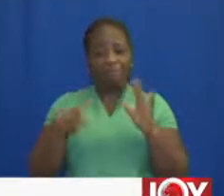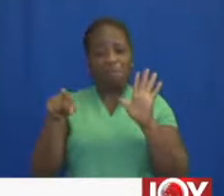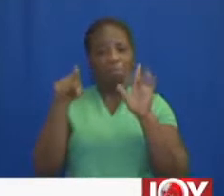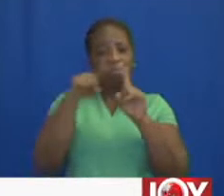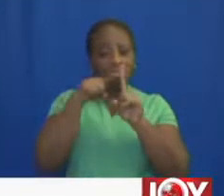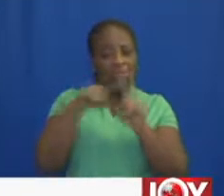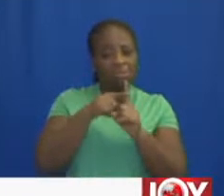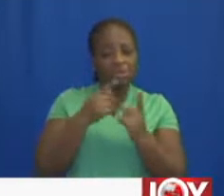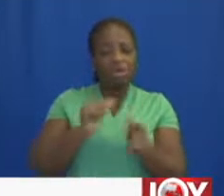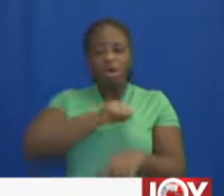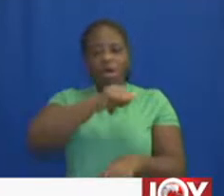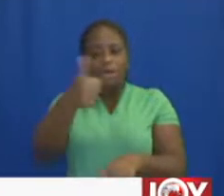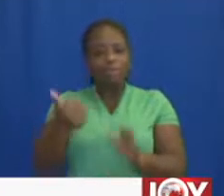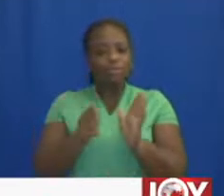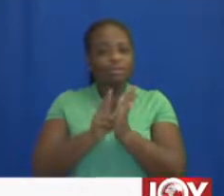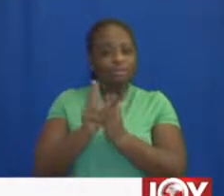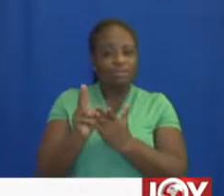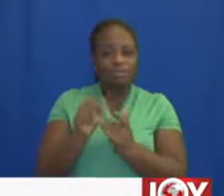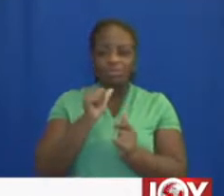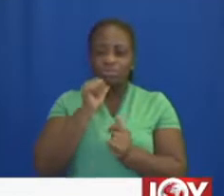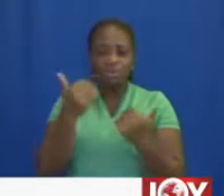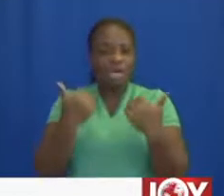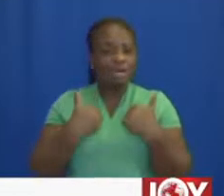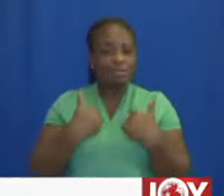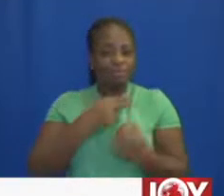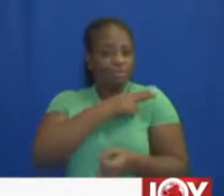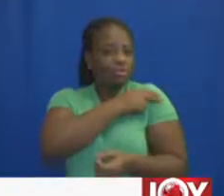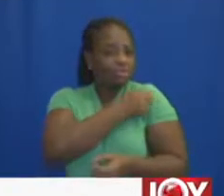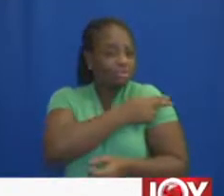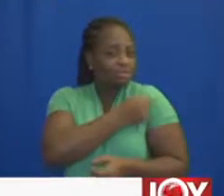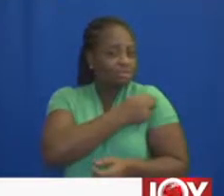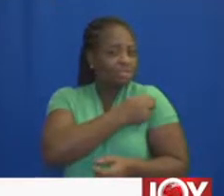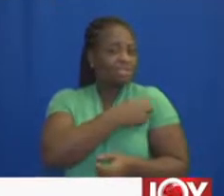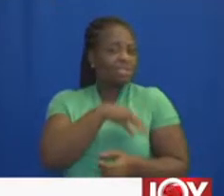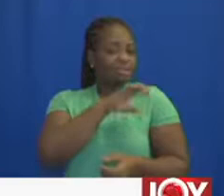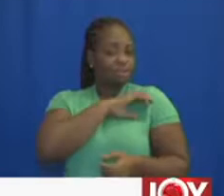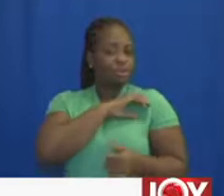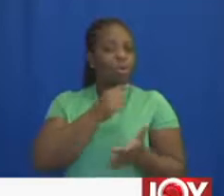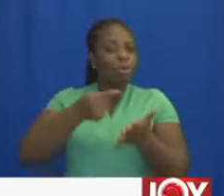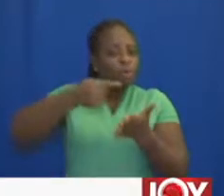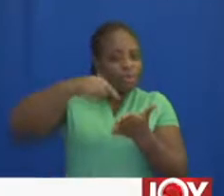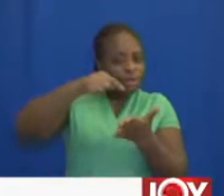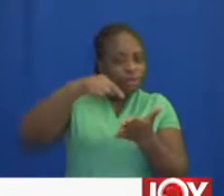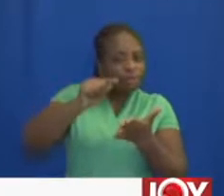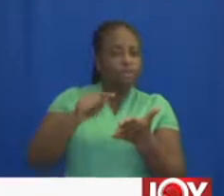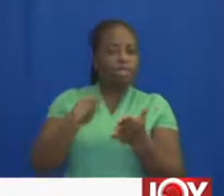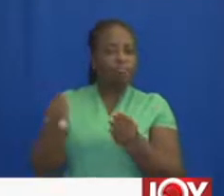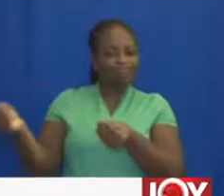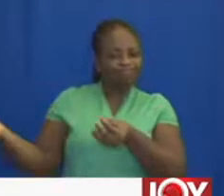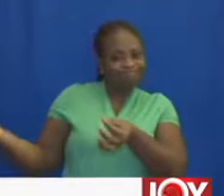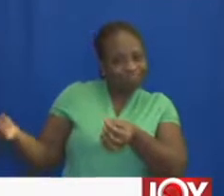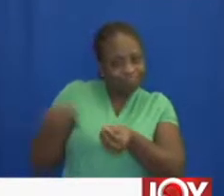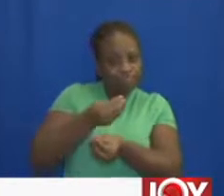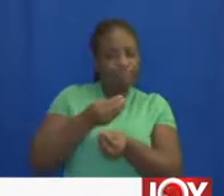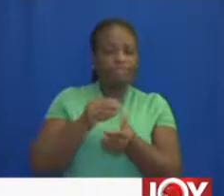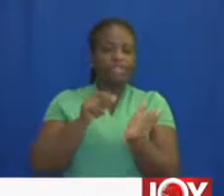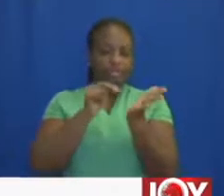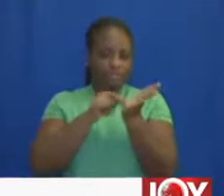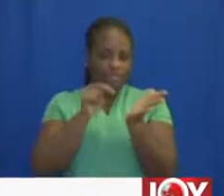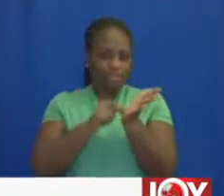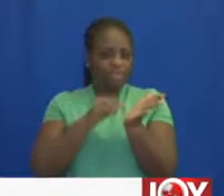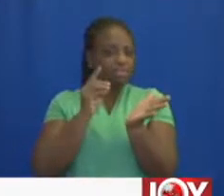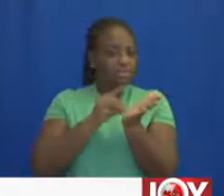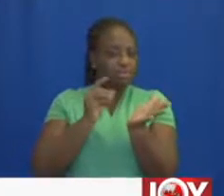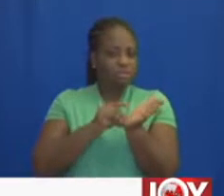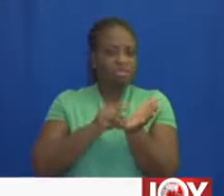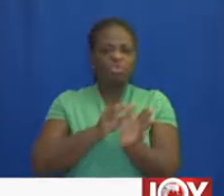institutions without their own clinics and hospitals will be mapped to health facilities. There will be no mass